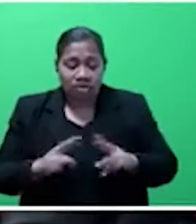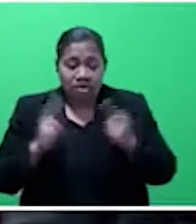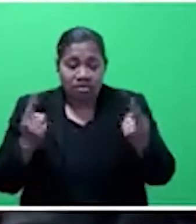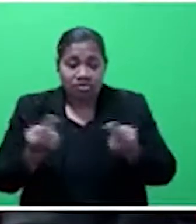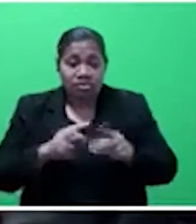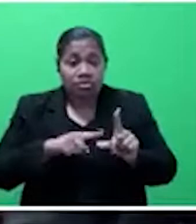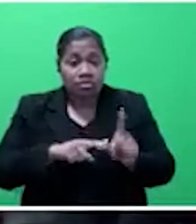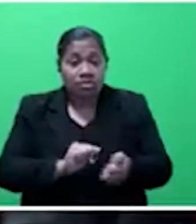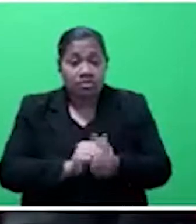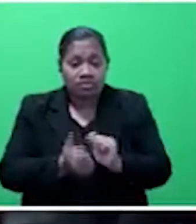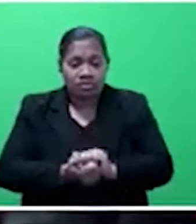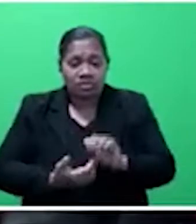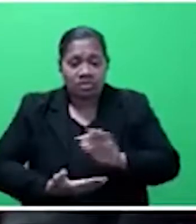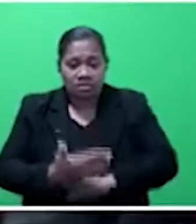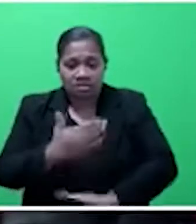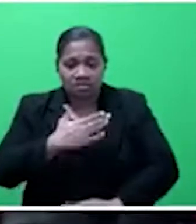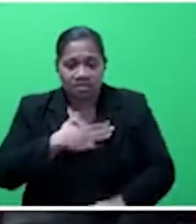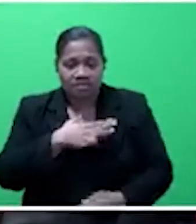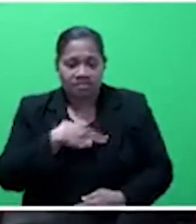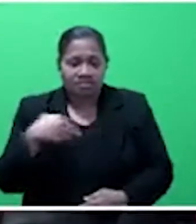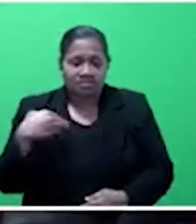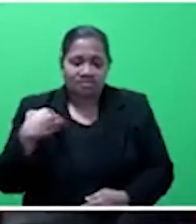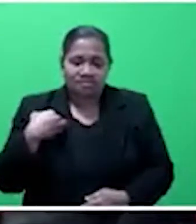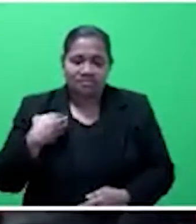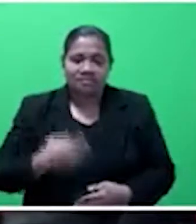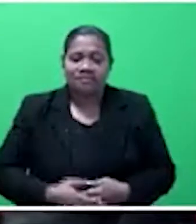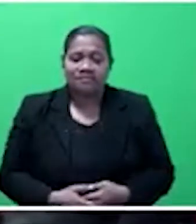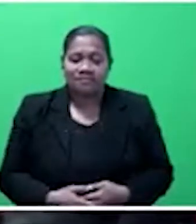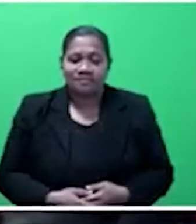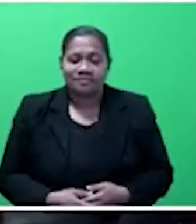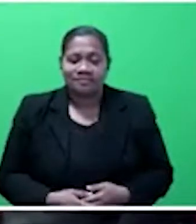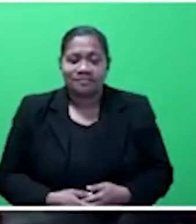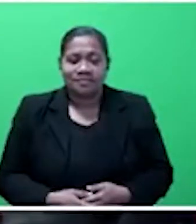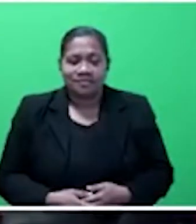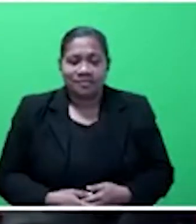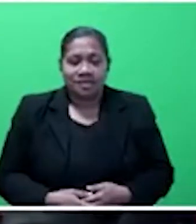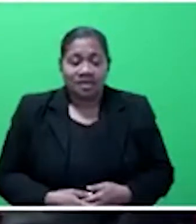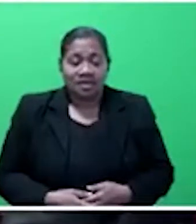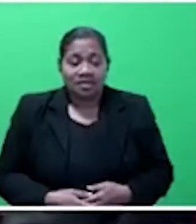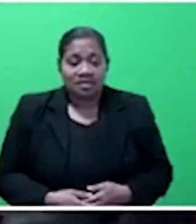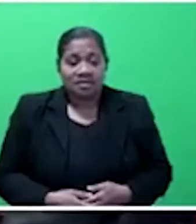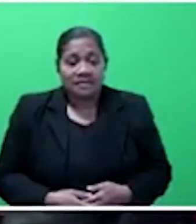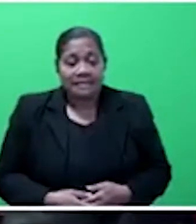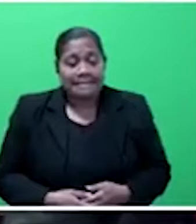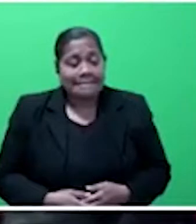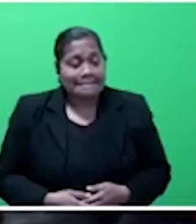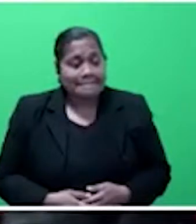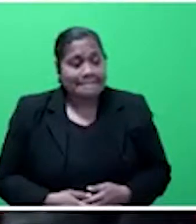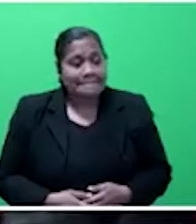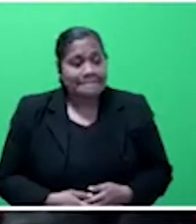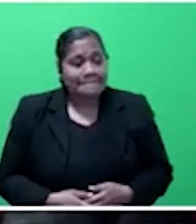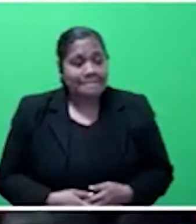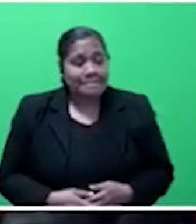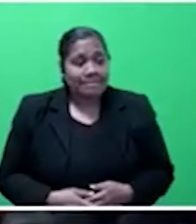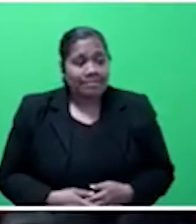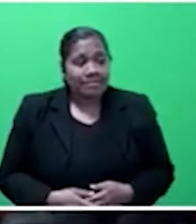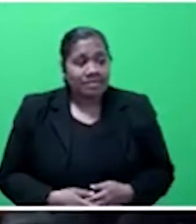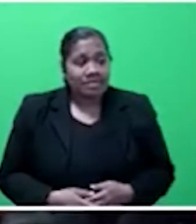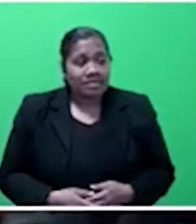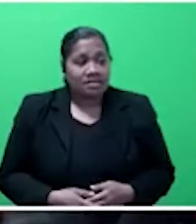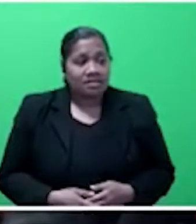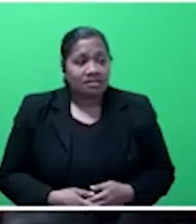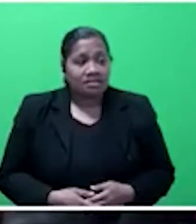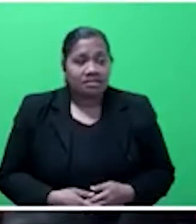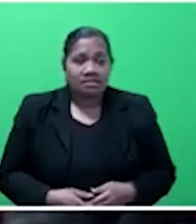falls under my ministerial portfolio. Mr. Speaker, sir, during the recent Pacific Island Forum meeting, I met the